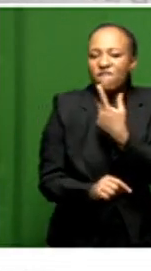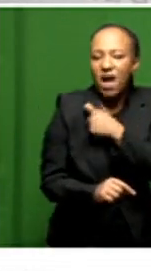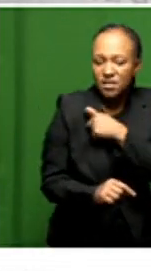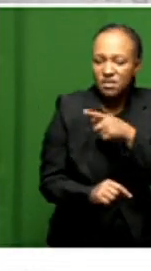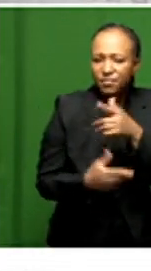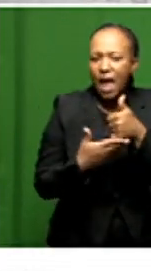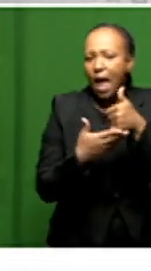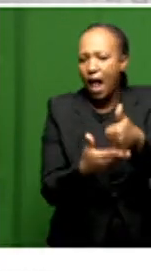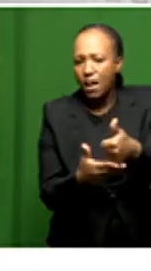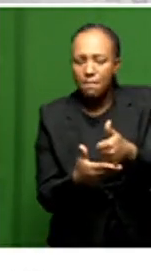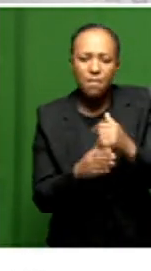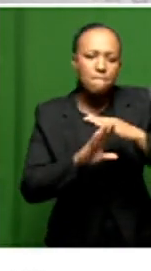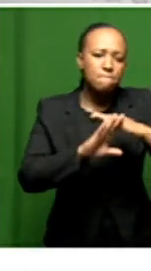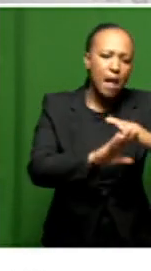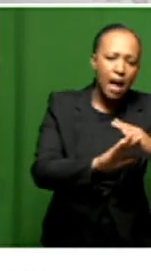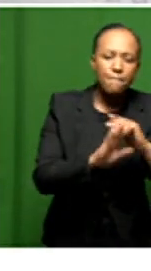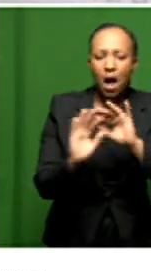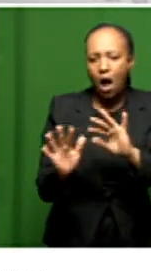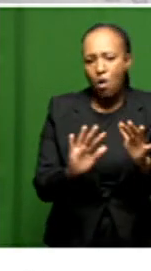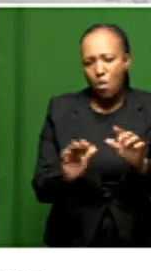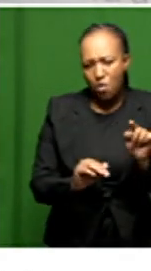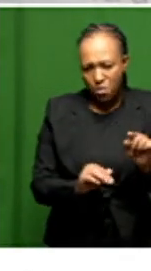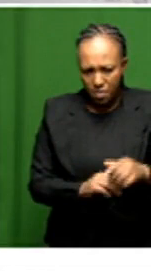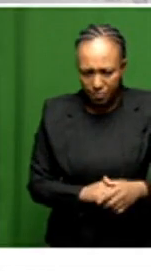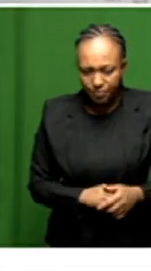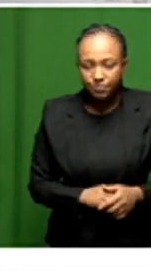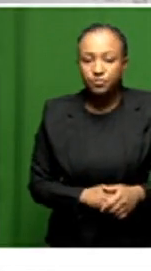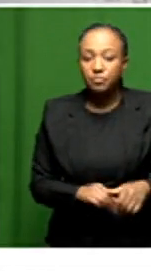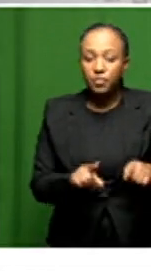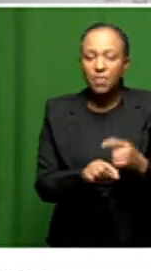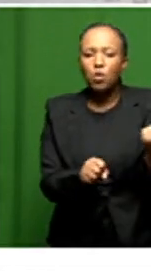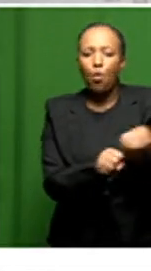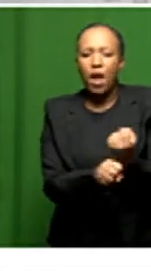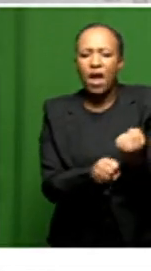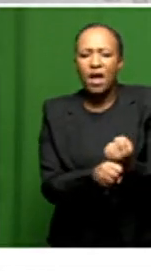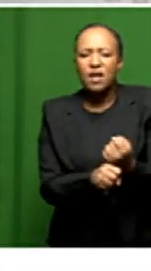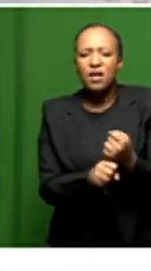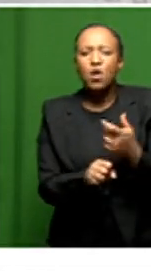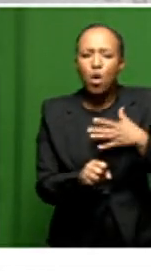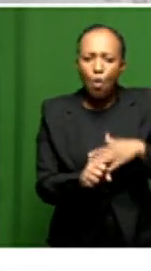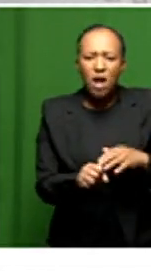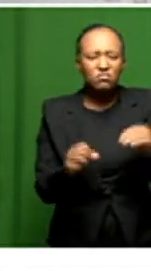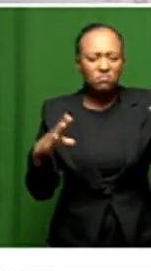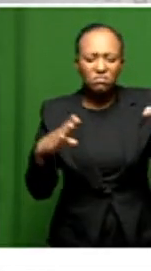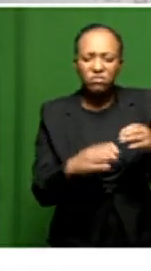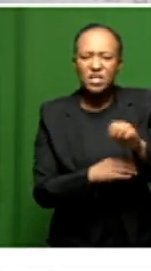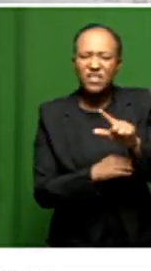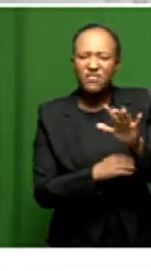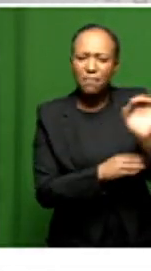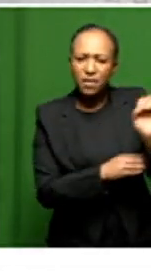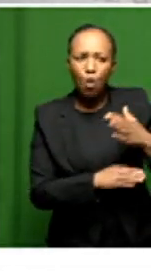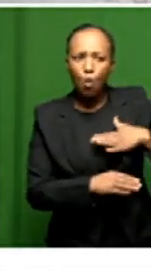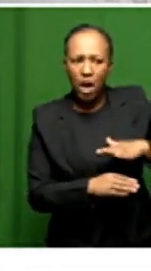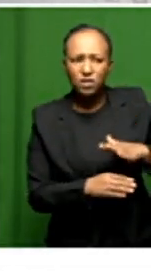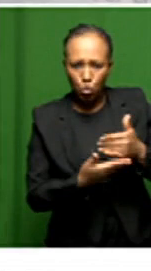its efficacy. But also to work very hard to reach the others, the 75% who would be willing to get